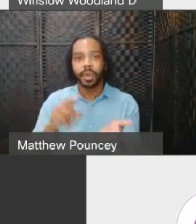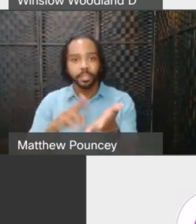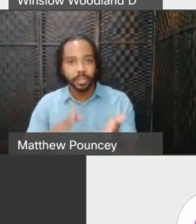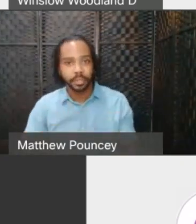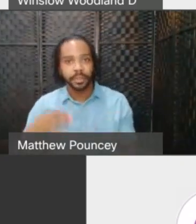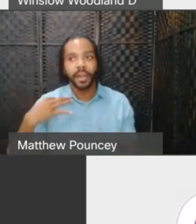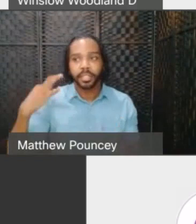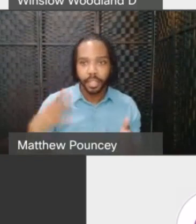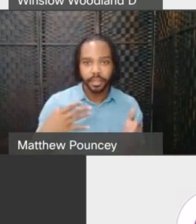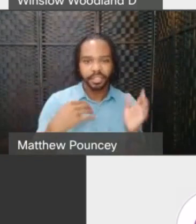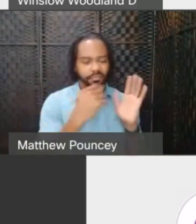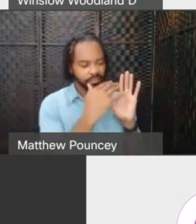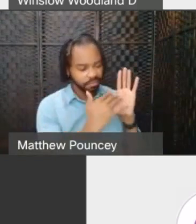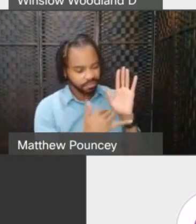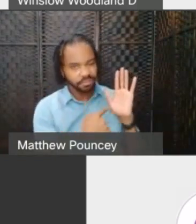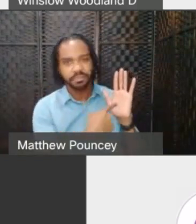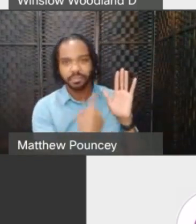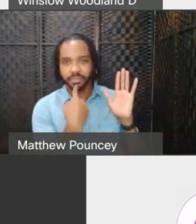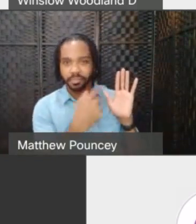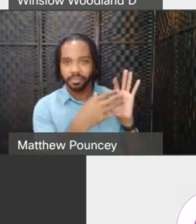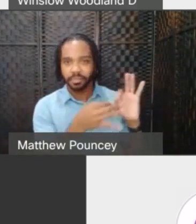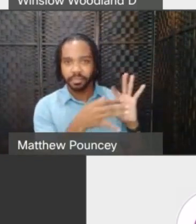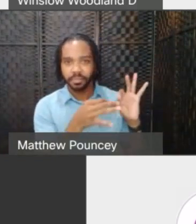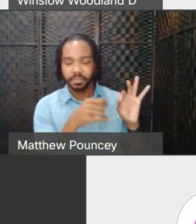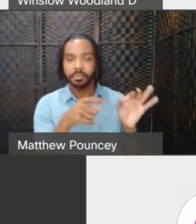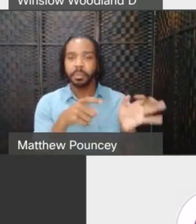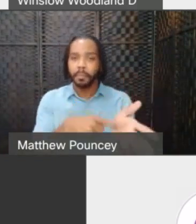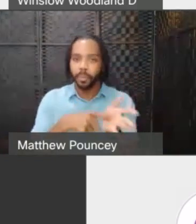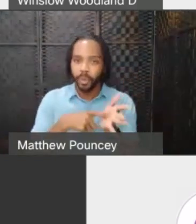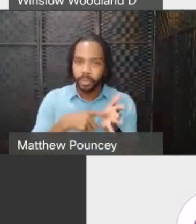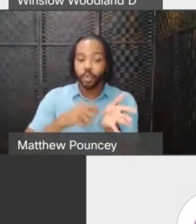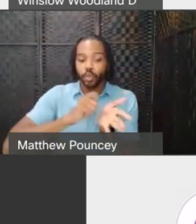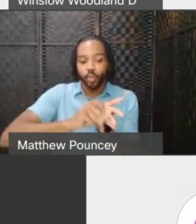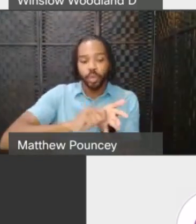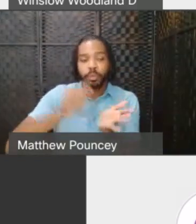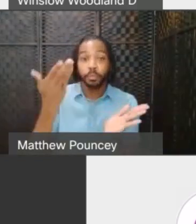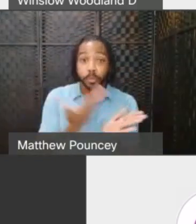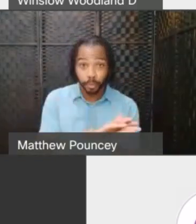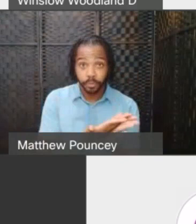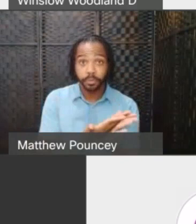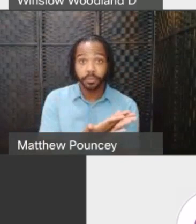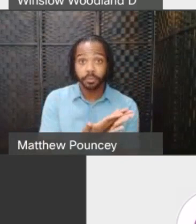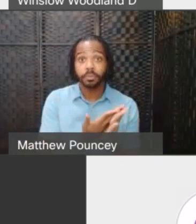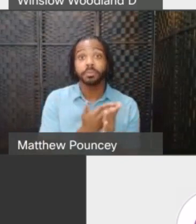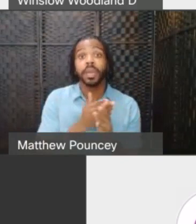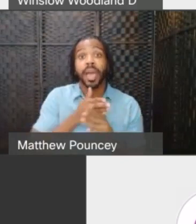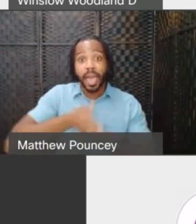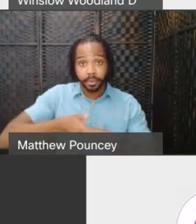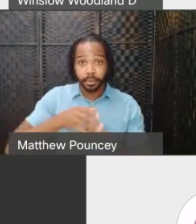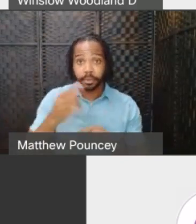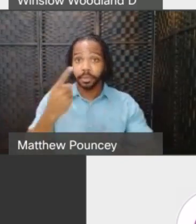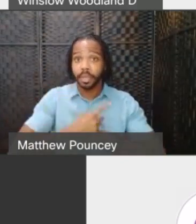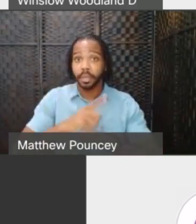goes on, to provide written proof by the dates set forth, and that's in